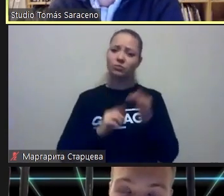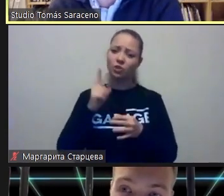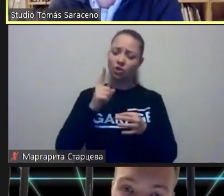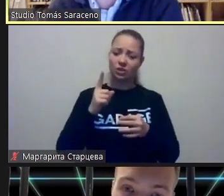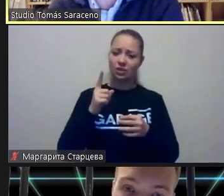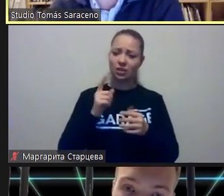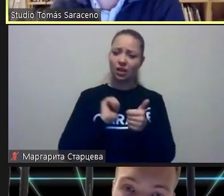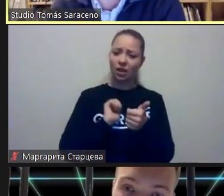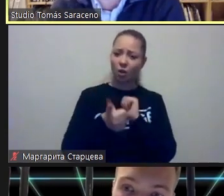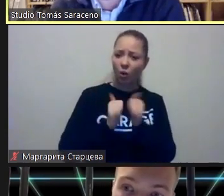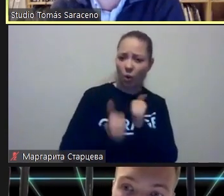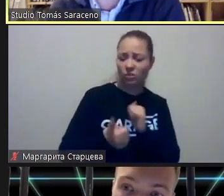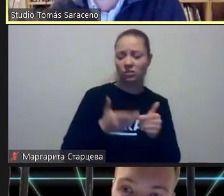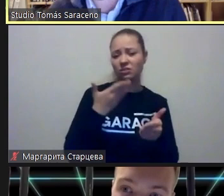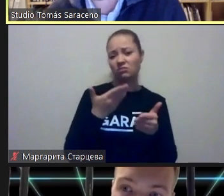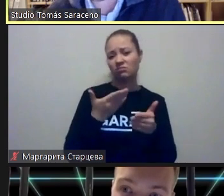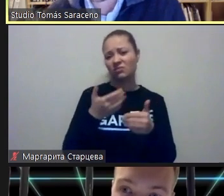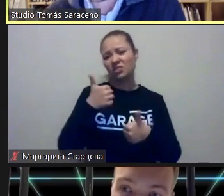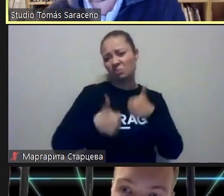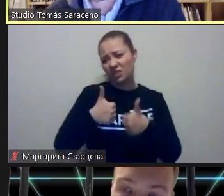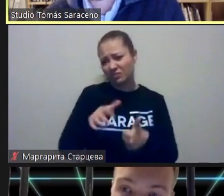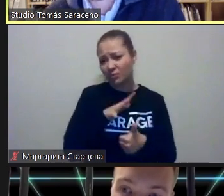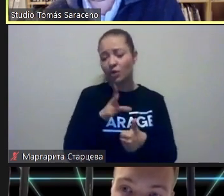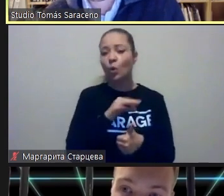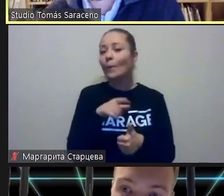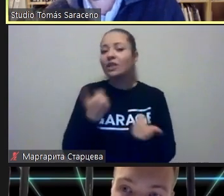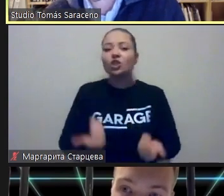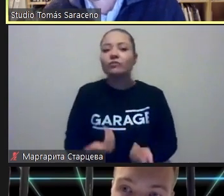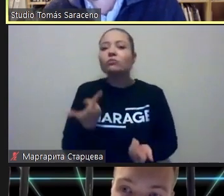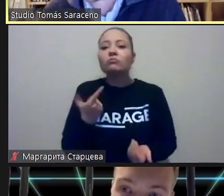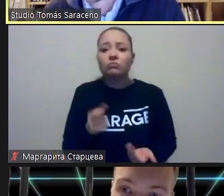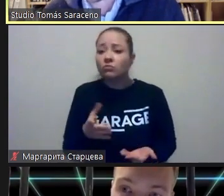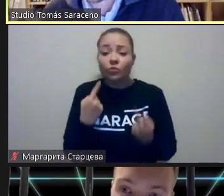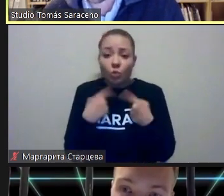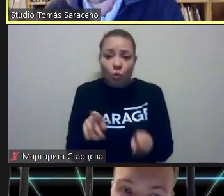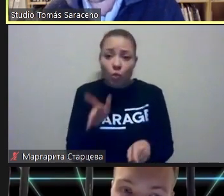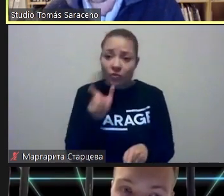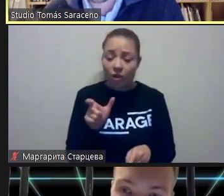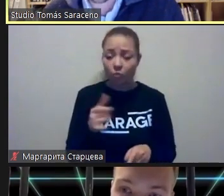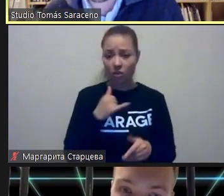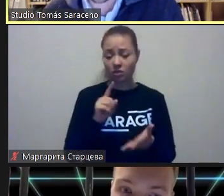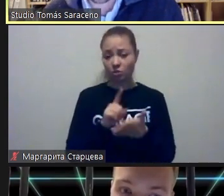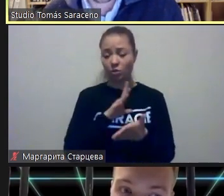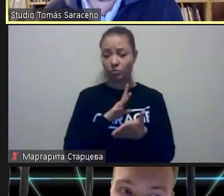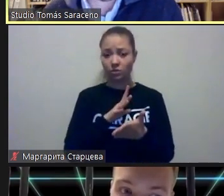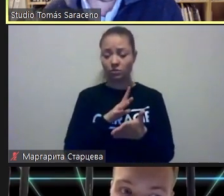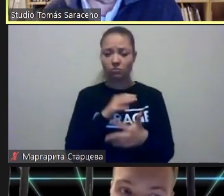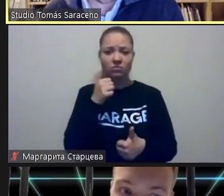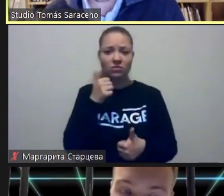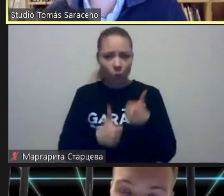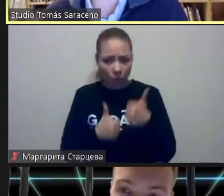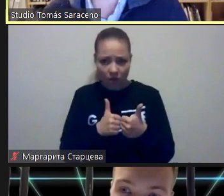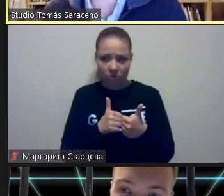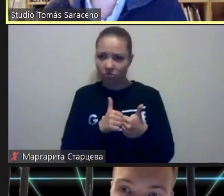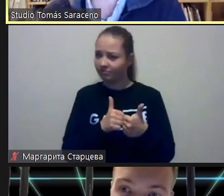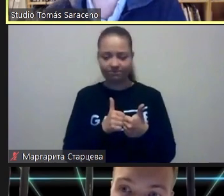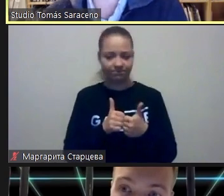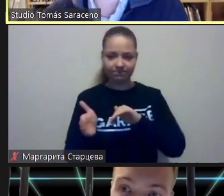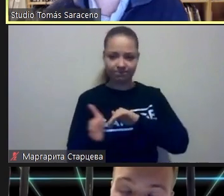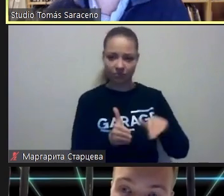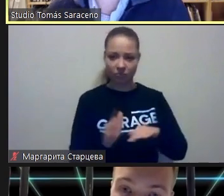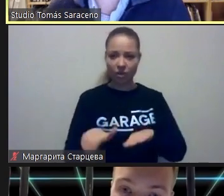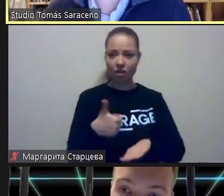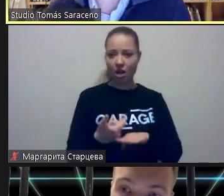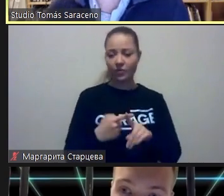have to establish is really another one, right? And then you know, hopefully we could really, you know,